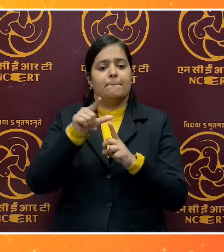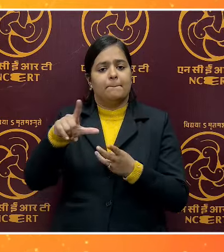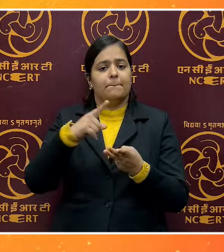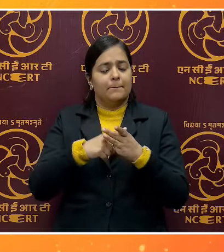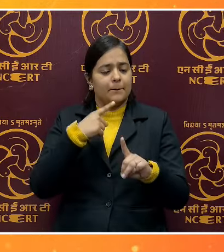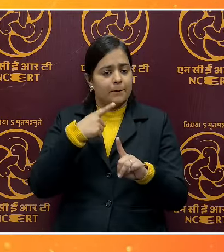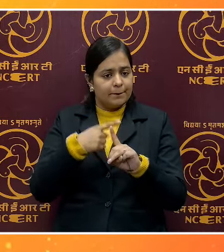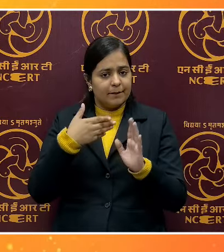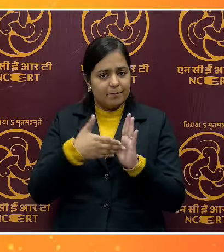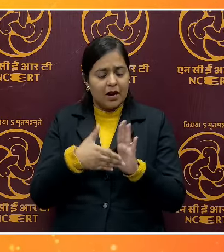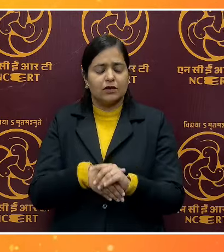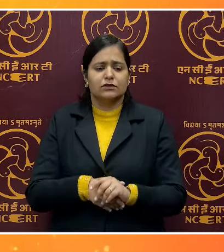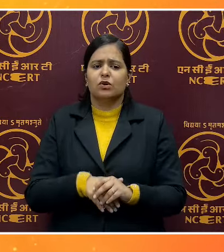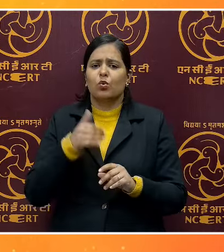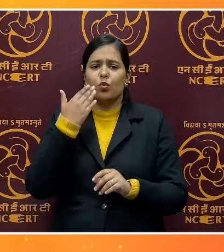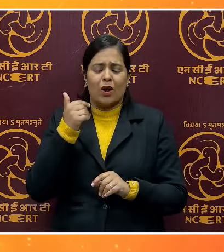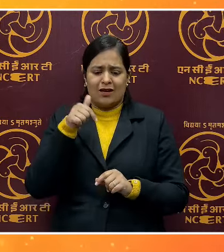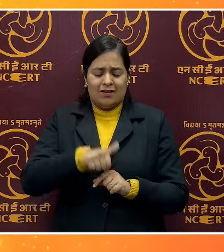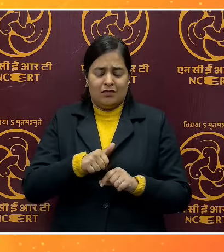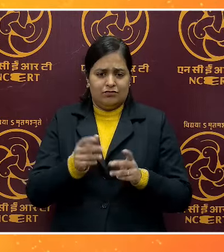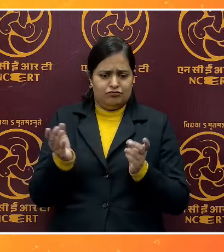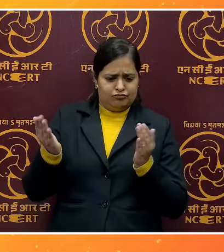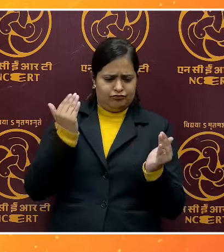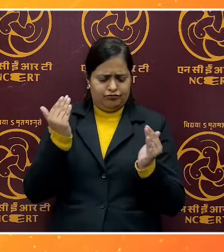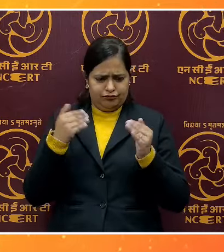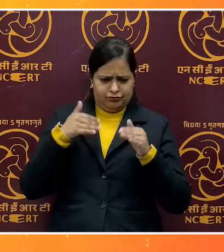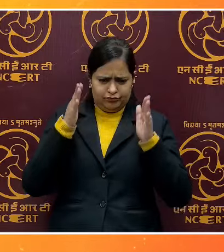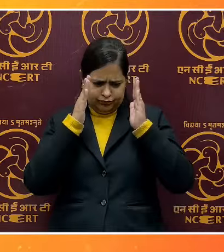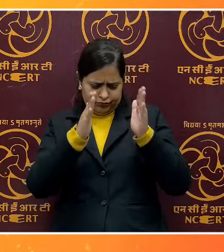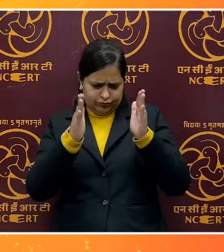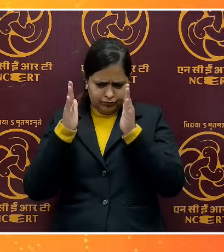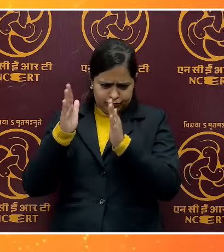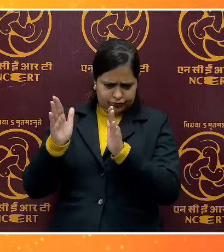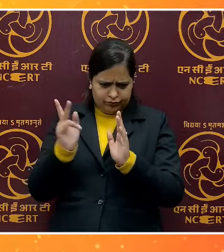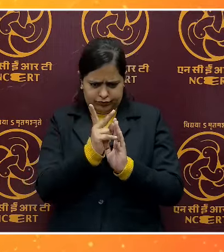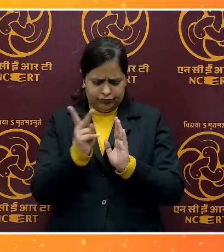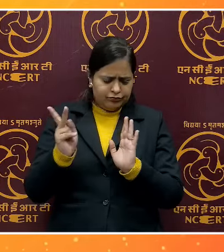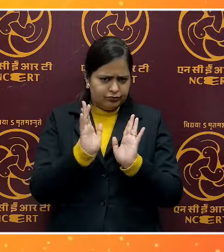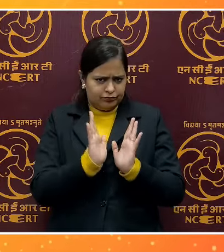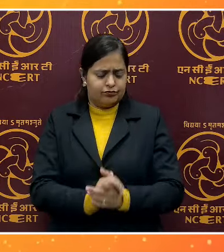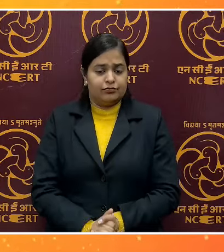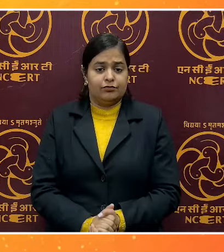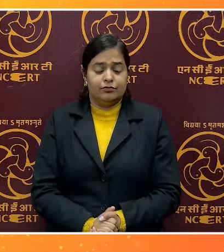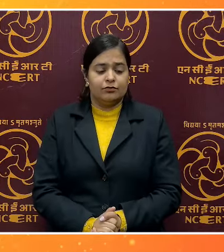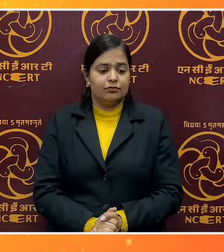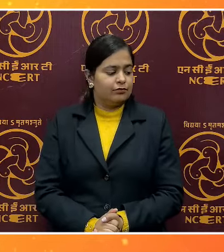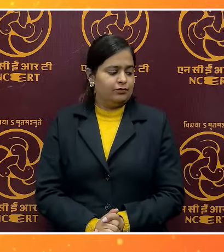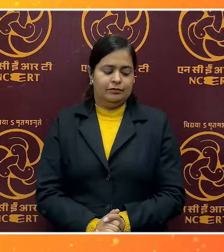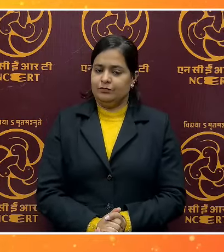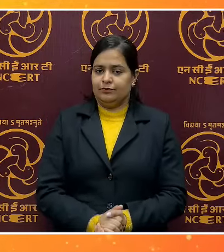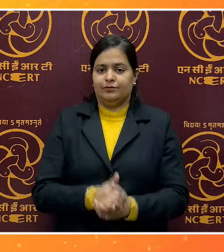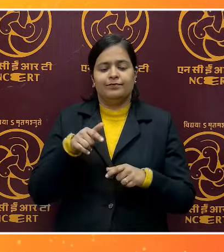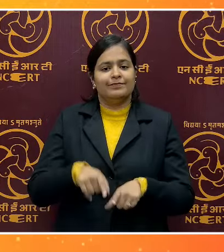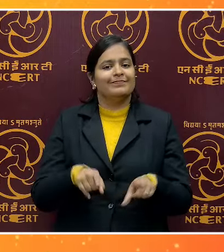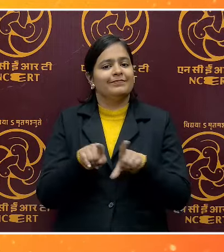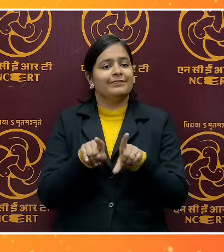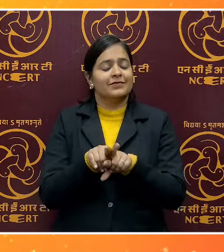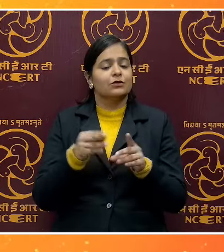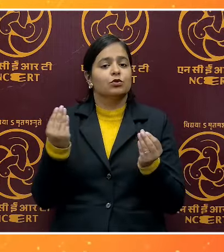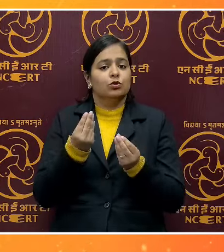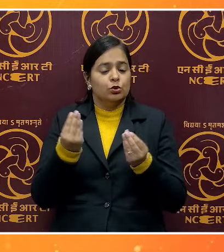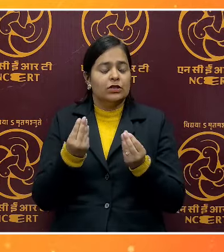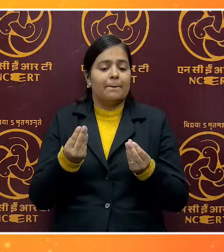because it has made coordination sphere already by coordinate bonds. It becomes some kind of